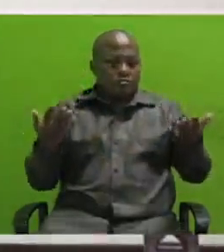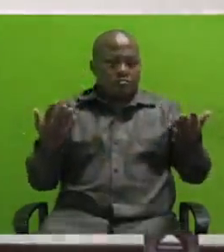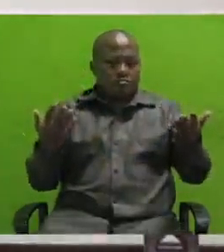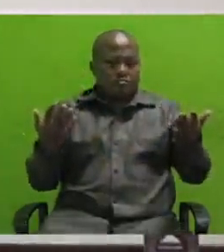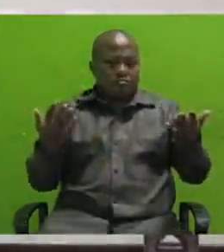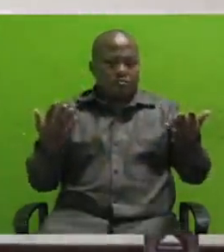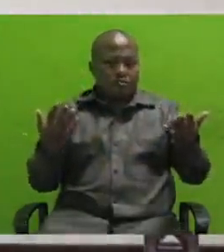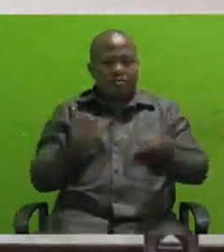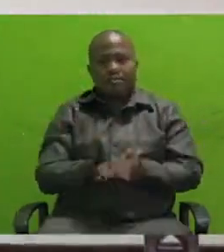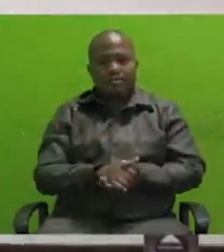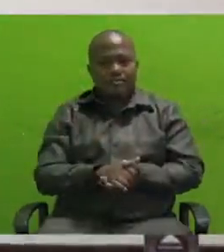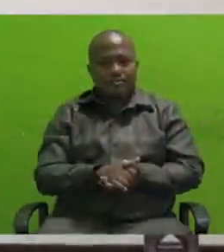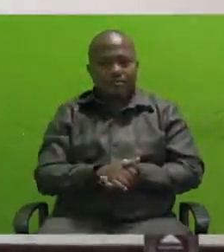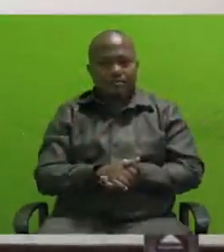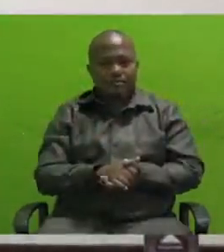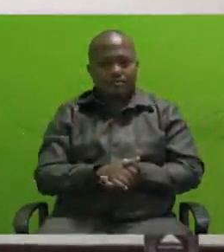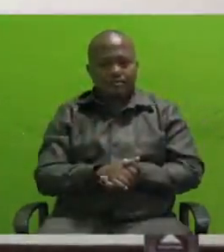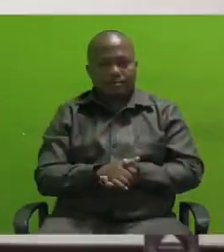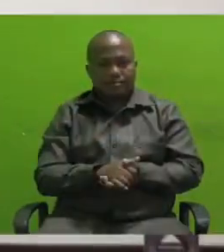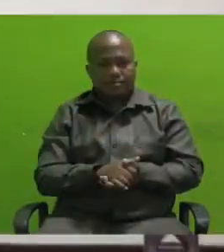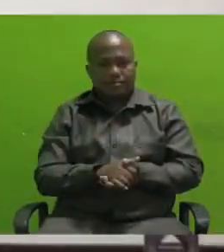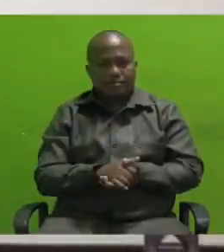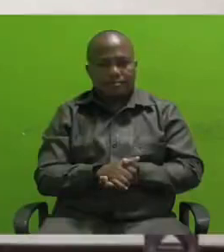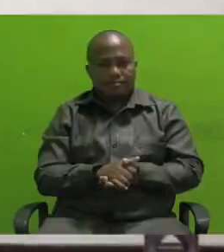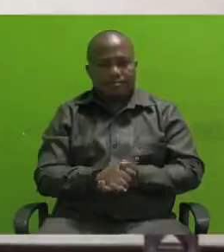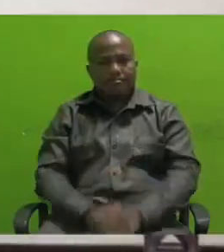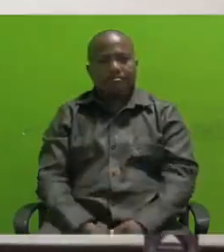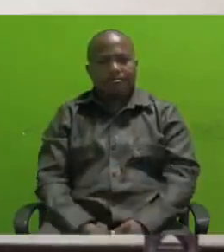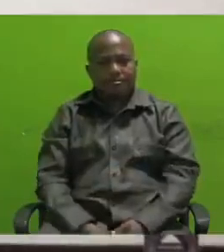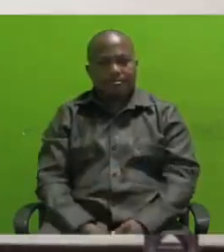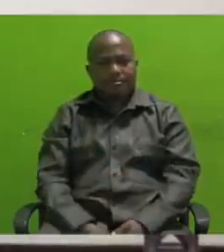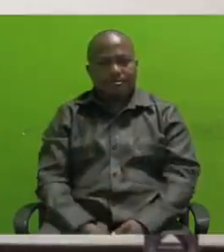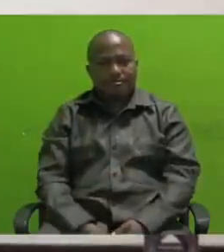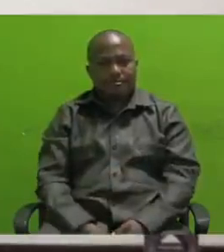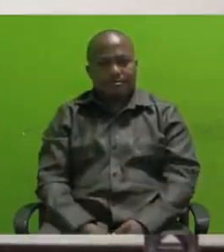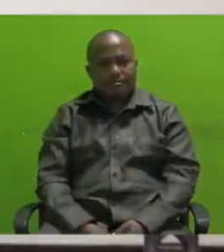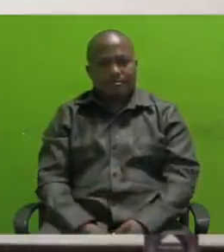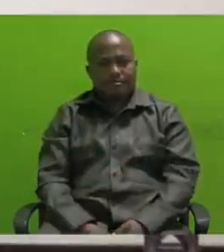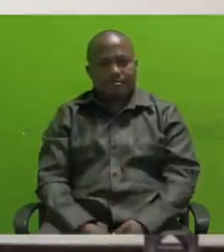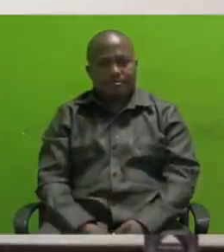let us use this side here